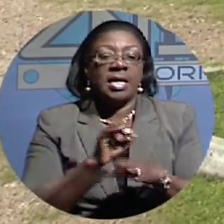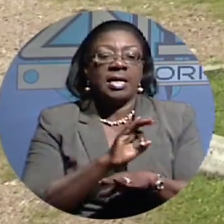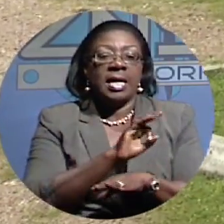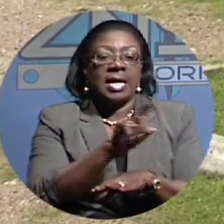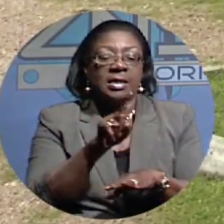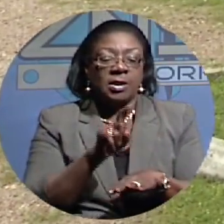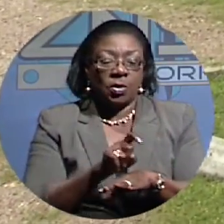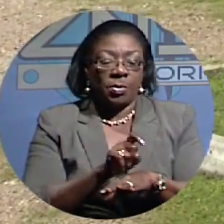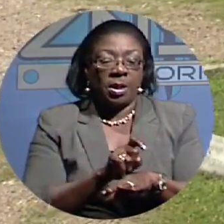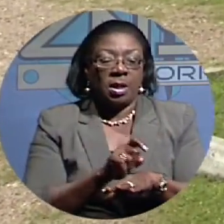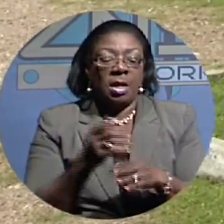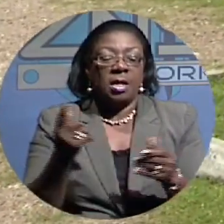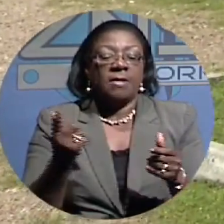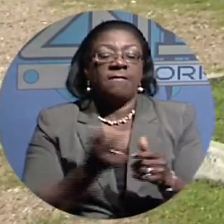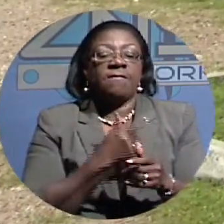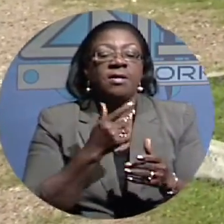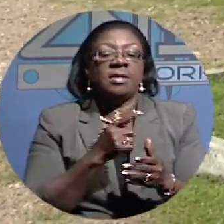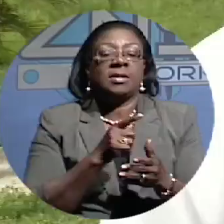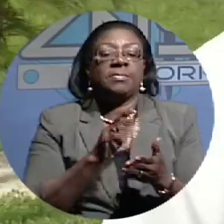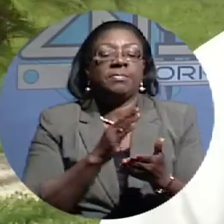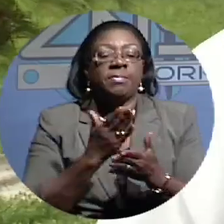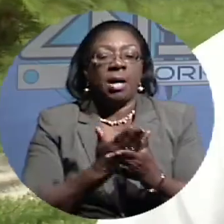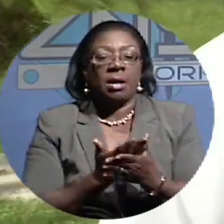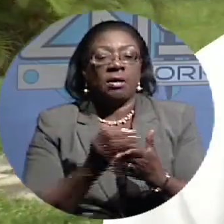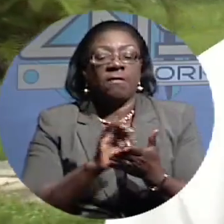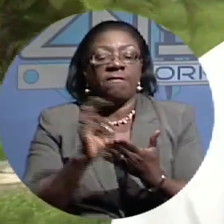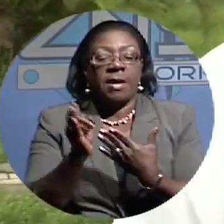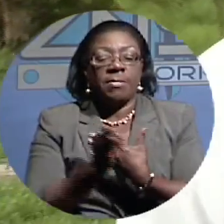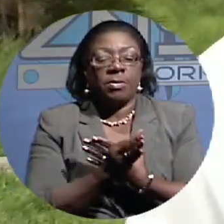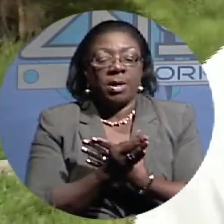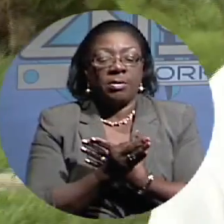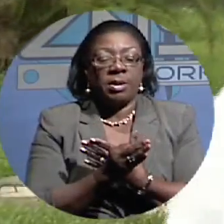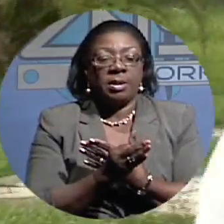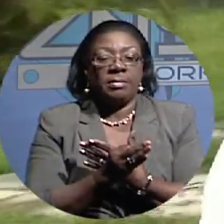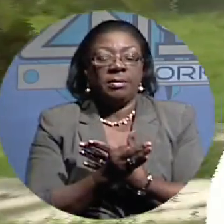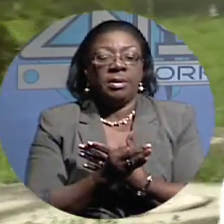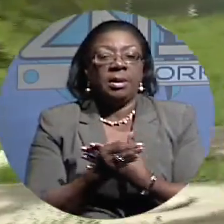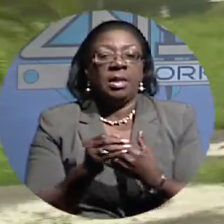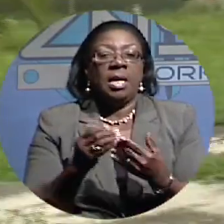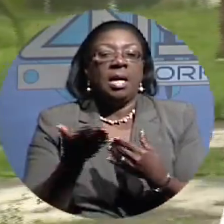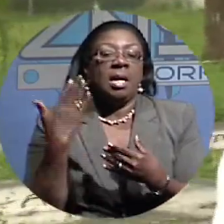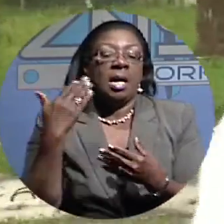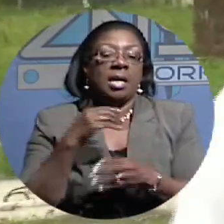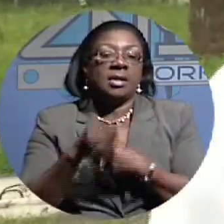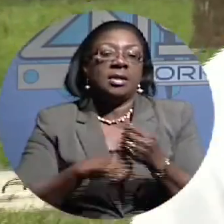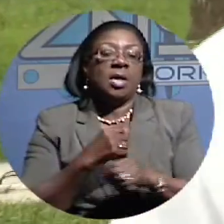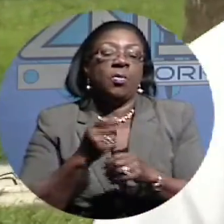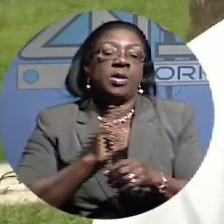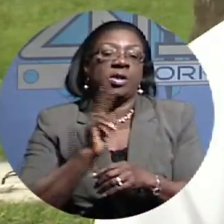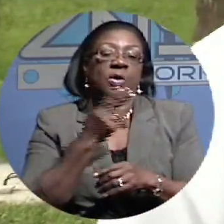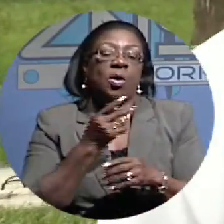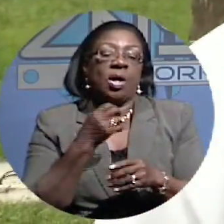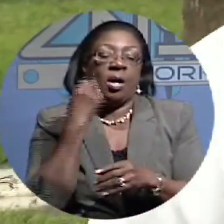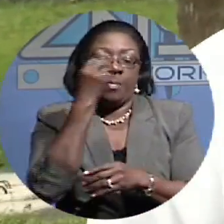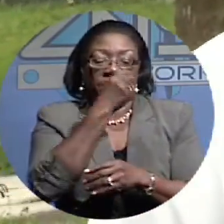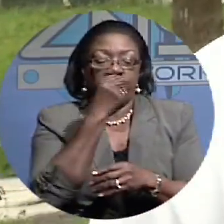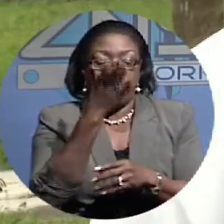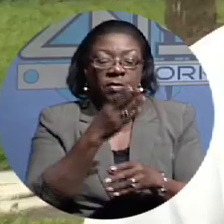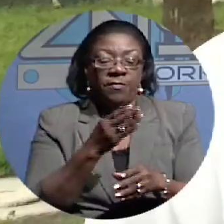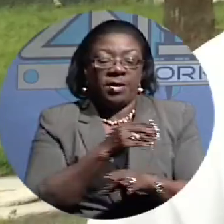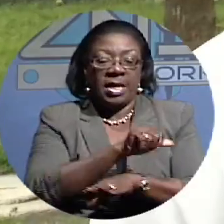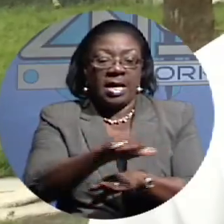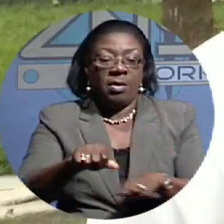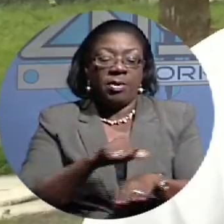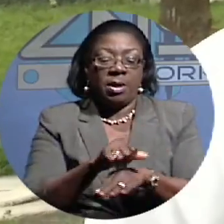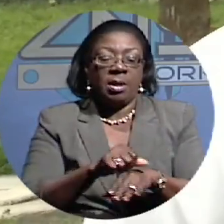first Friday in February 2013. Last year at Farmers Key, we saw a beautiful refurbished regatta site. I guess you made some more improvements, and you